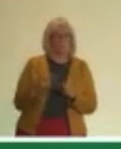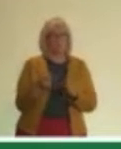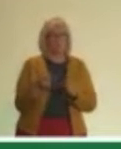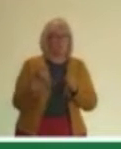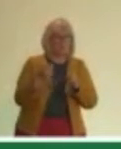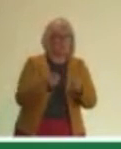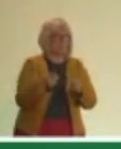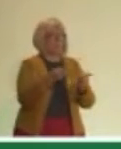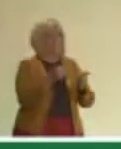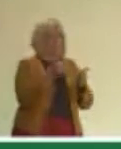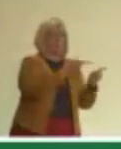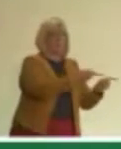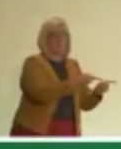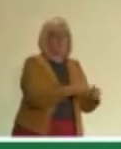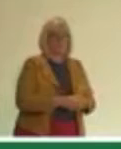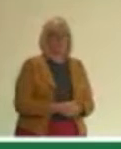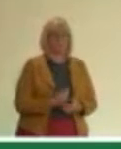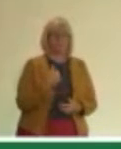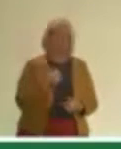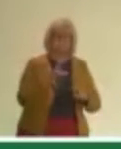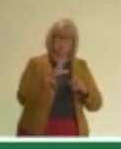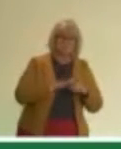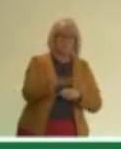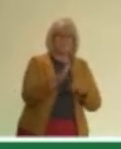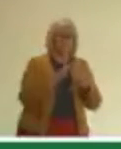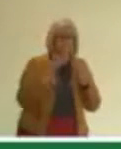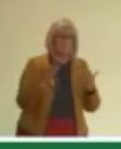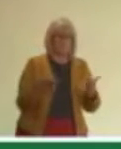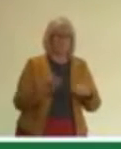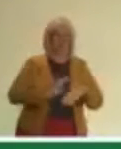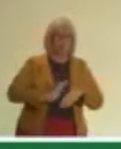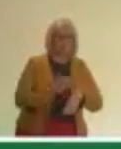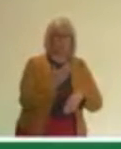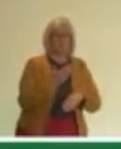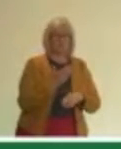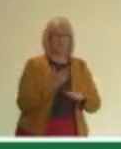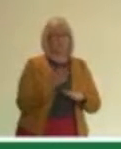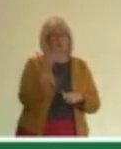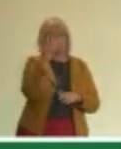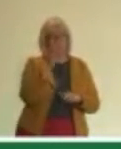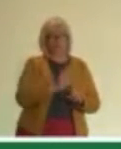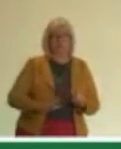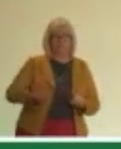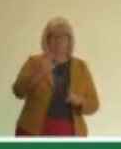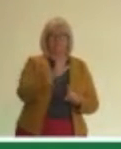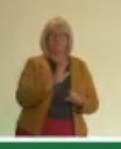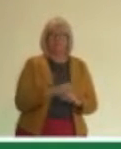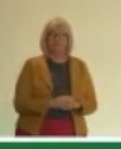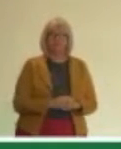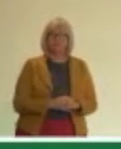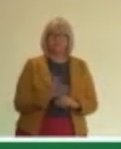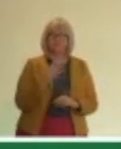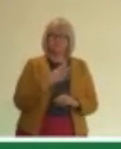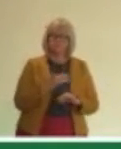fairer, greener country. And in our leadership, who continue to challenge dog whistles and negative stereotypes, whilst promoting a